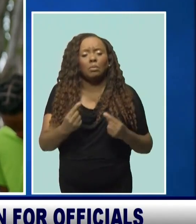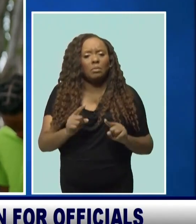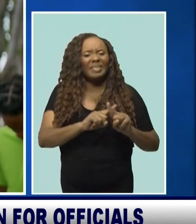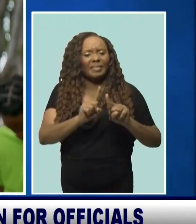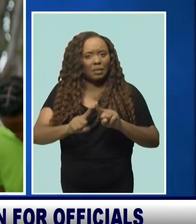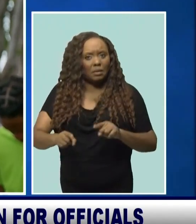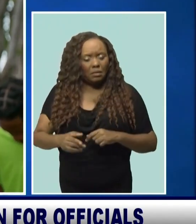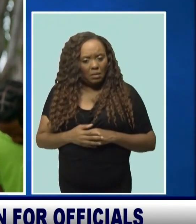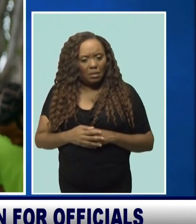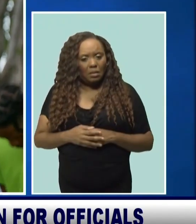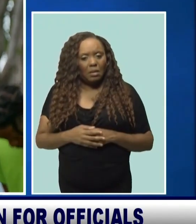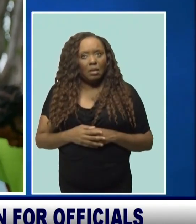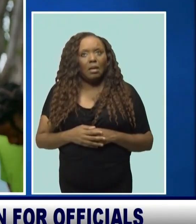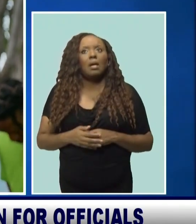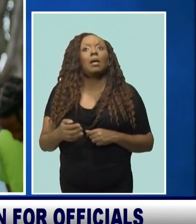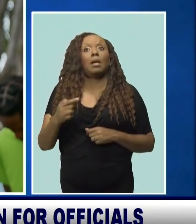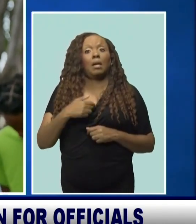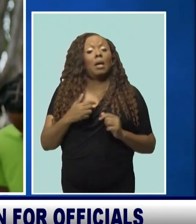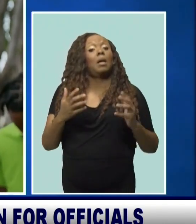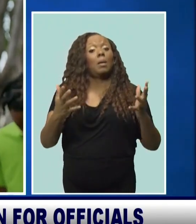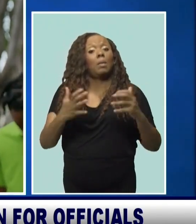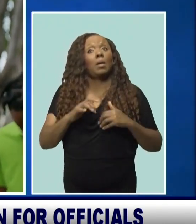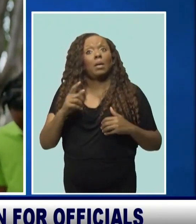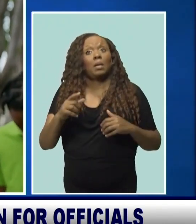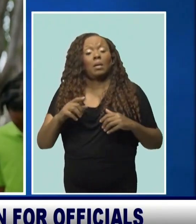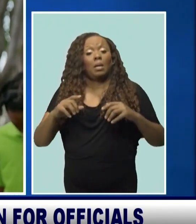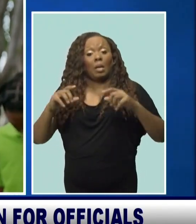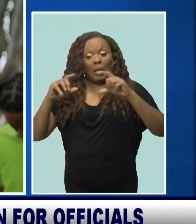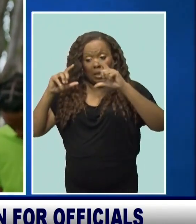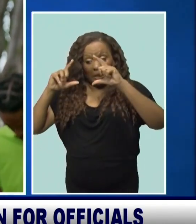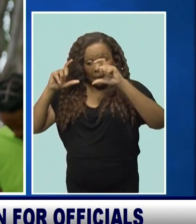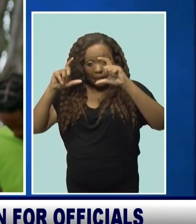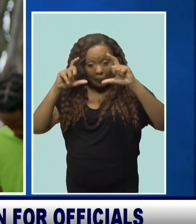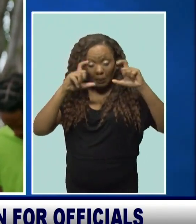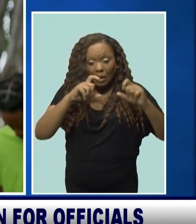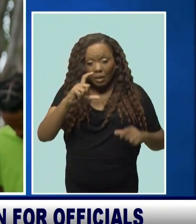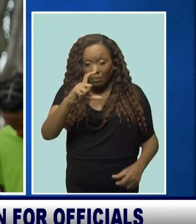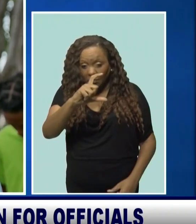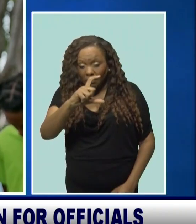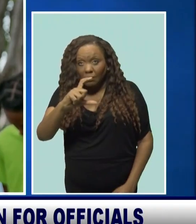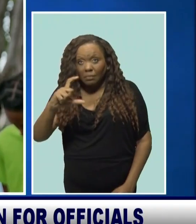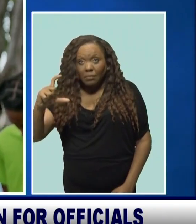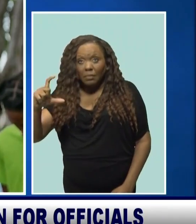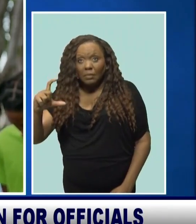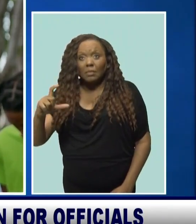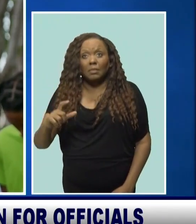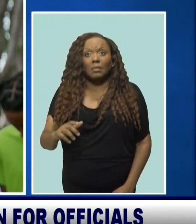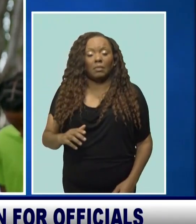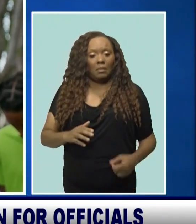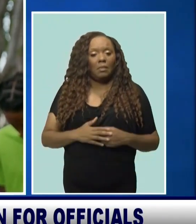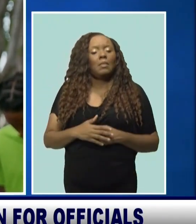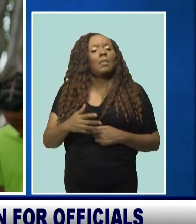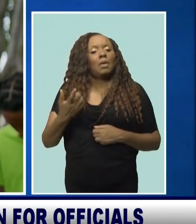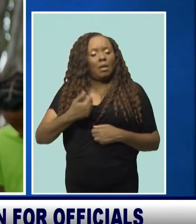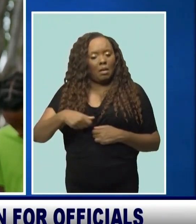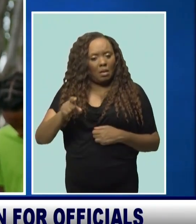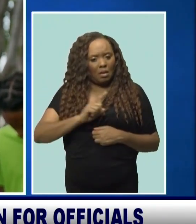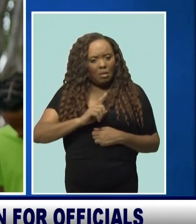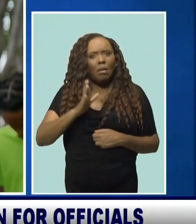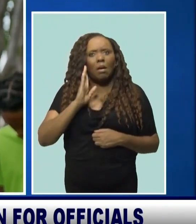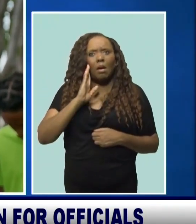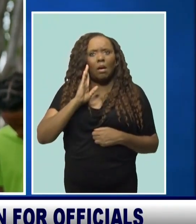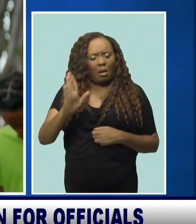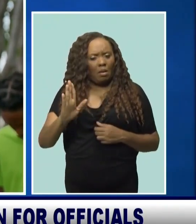I want them to take pictures and videos of persons doing carrying out these illegal activities. We will do our parts in terms of